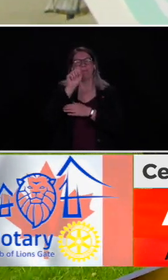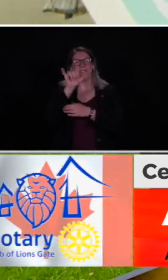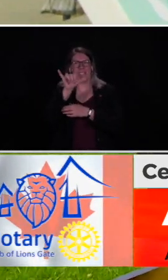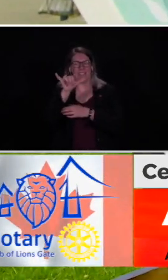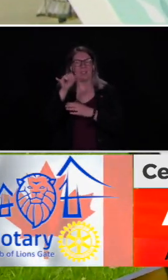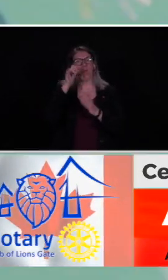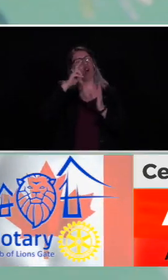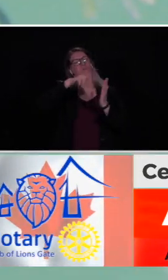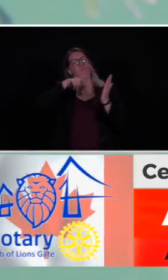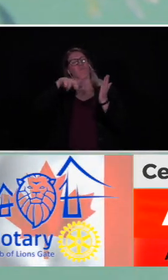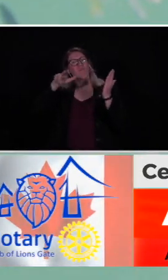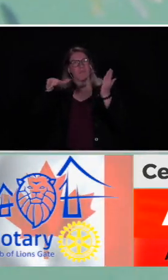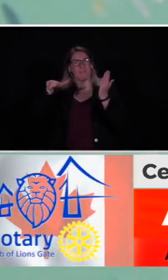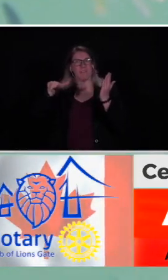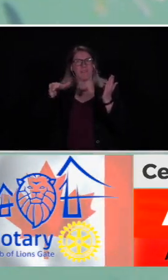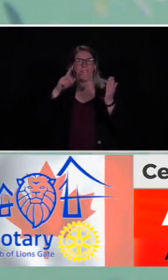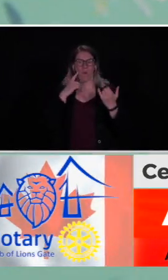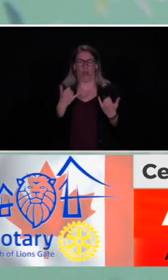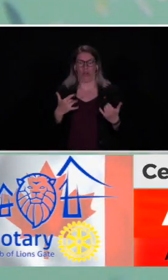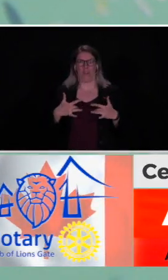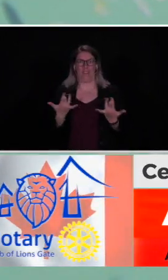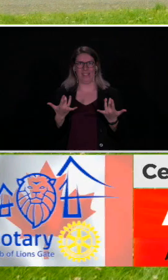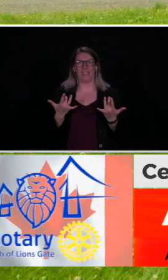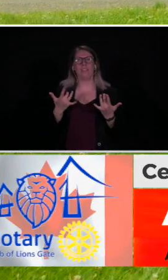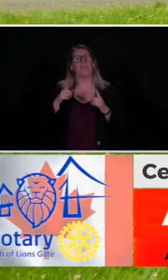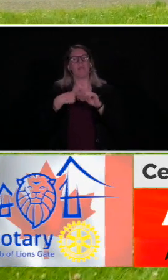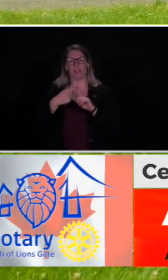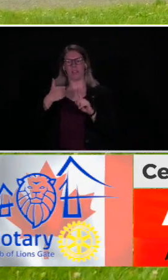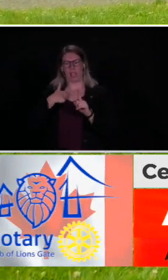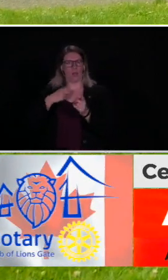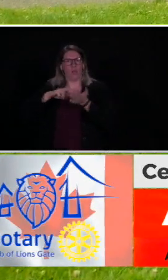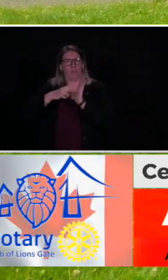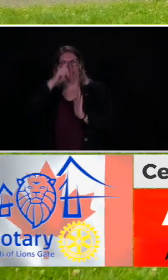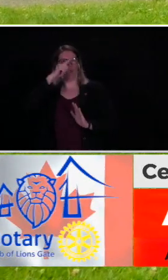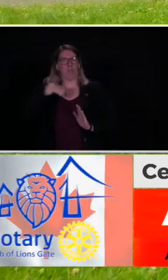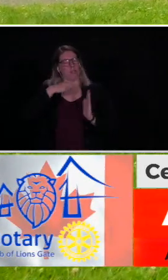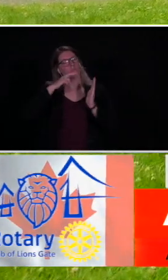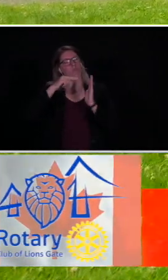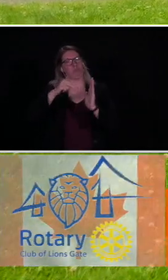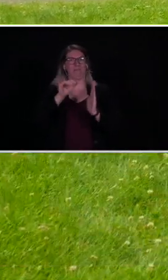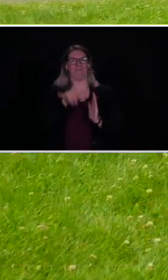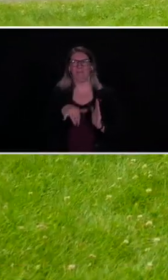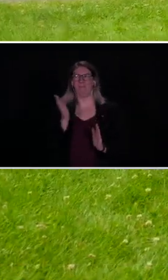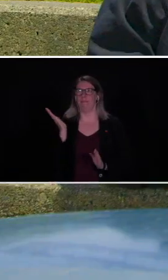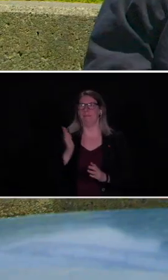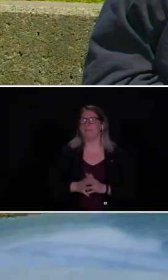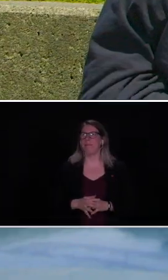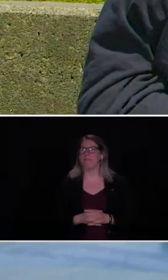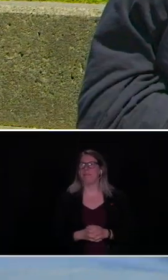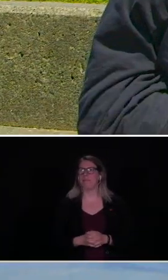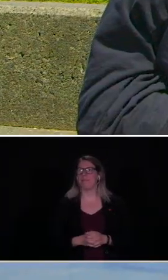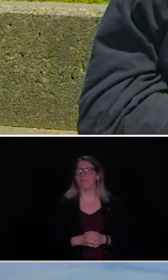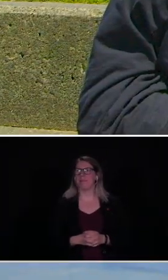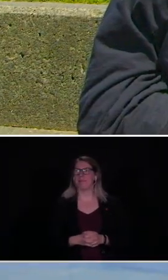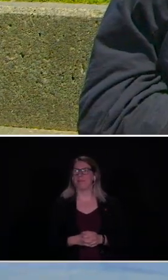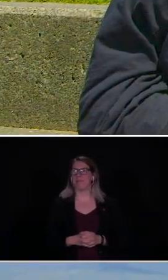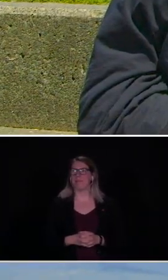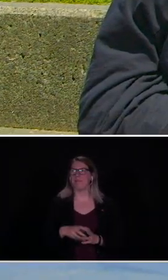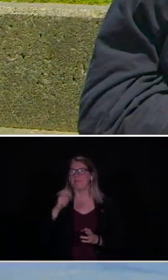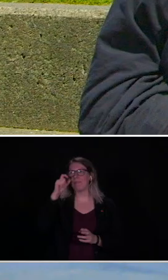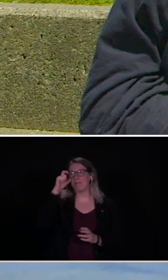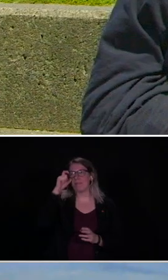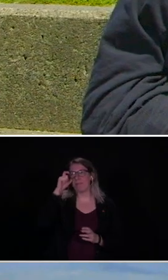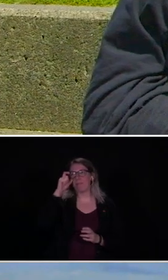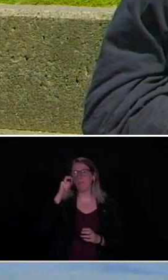we are doing a local paint of current events and what Canada means to the artists. I think that this